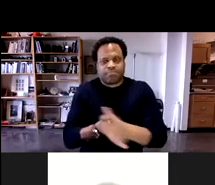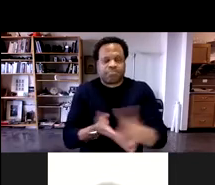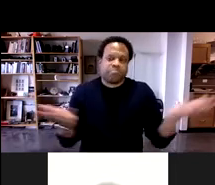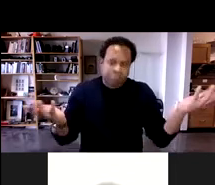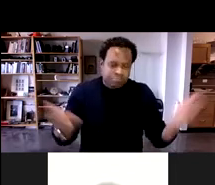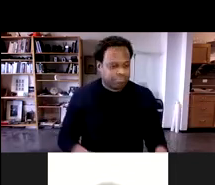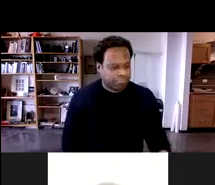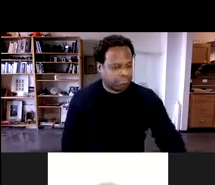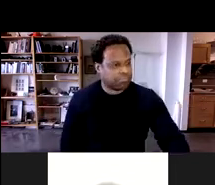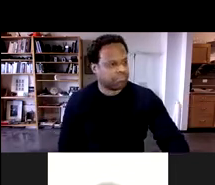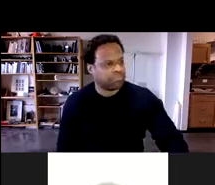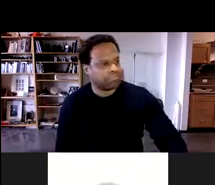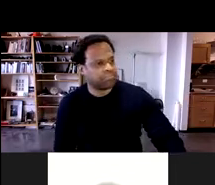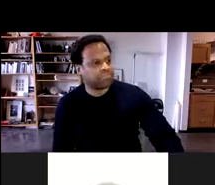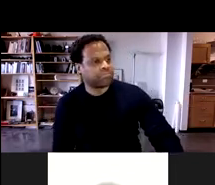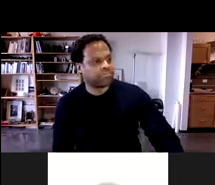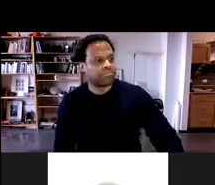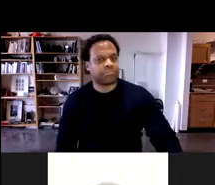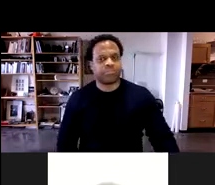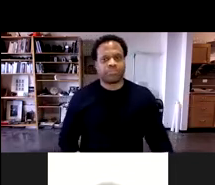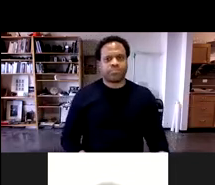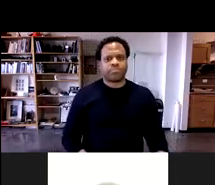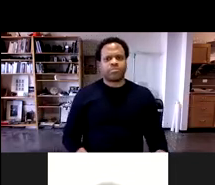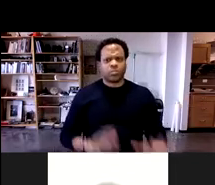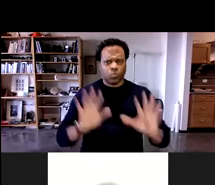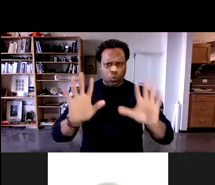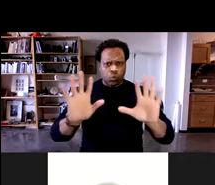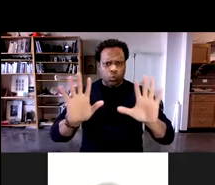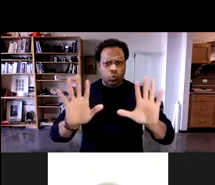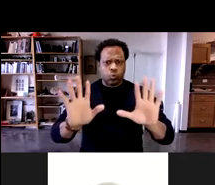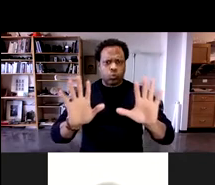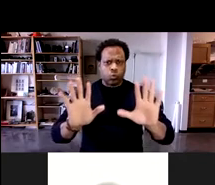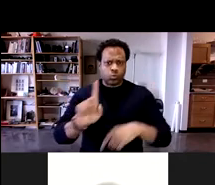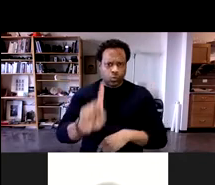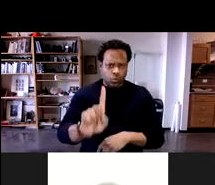You can also sort of mimic using soap and water in the sink.